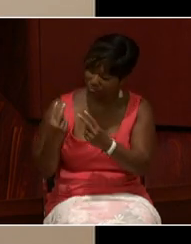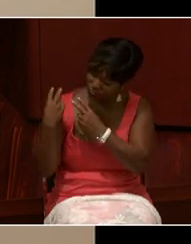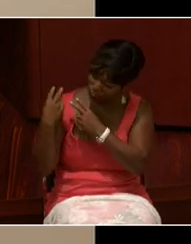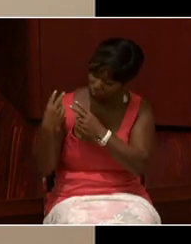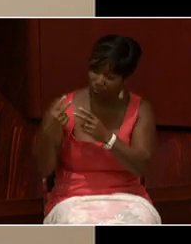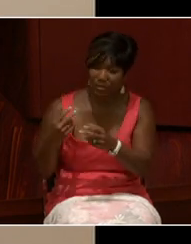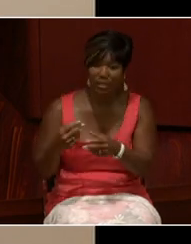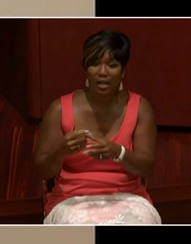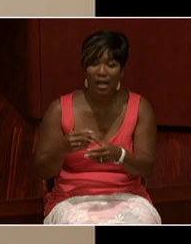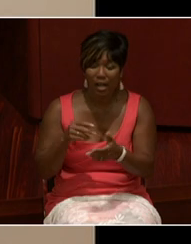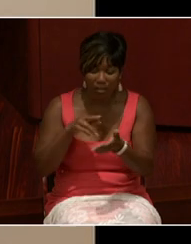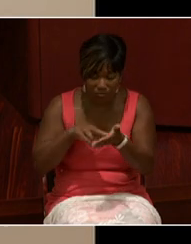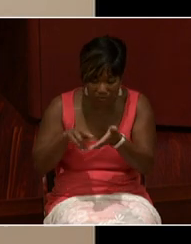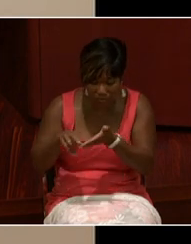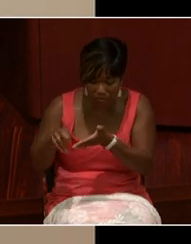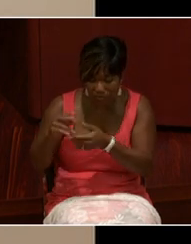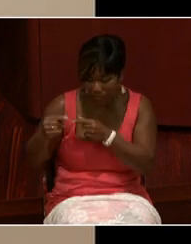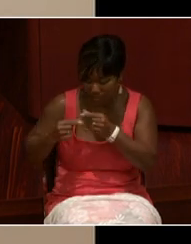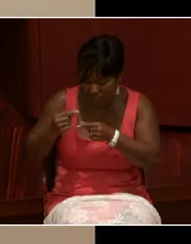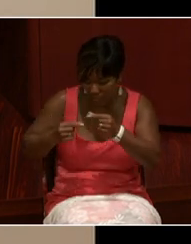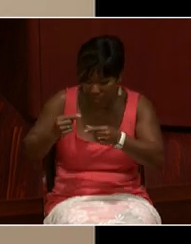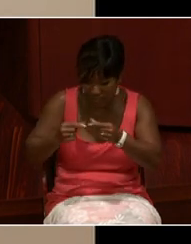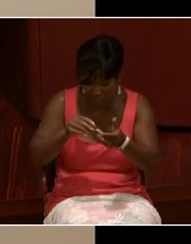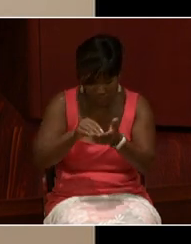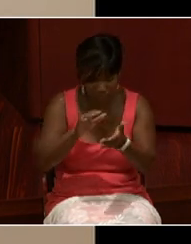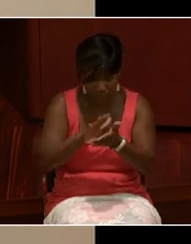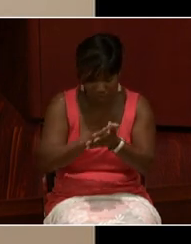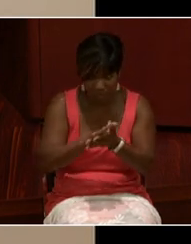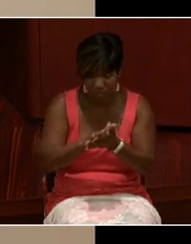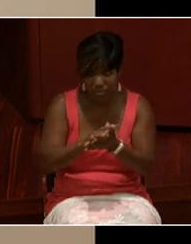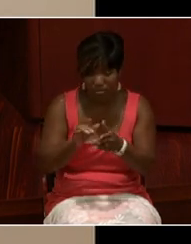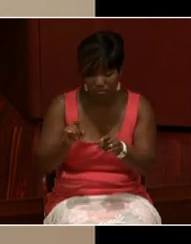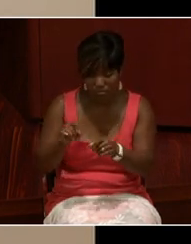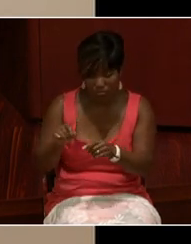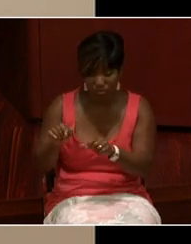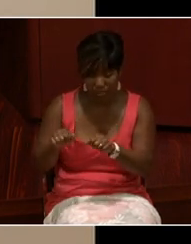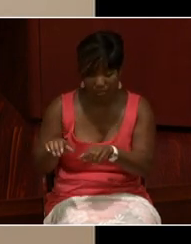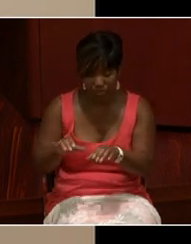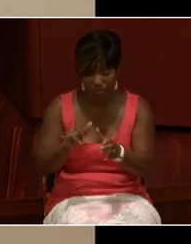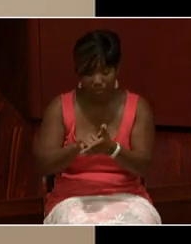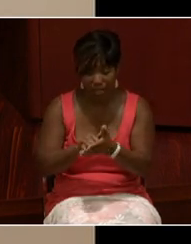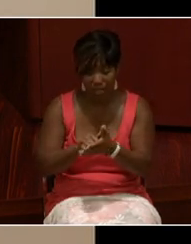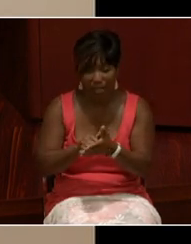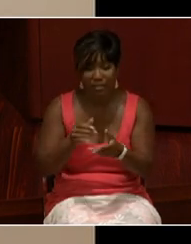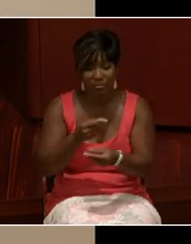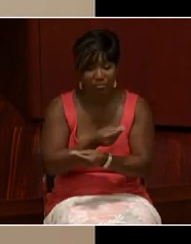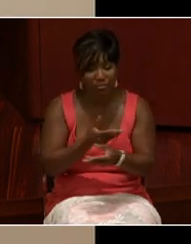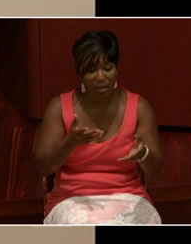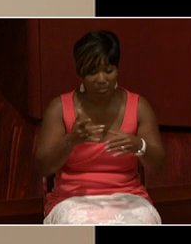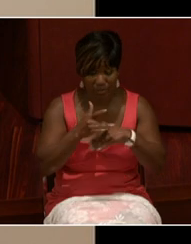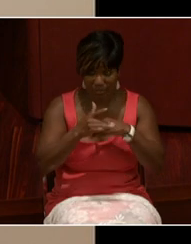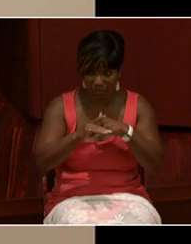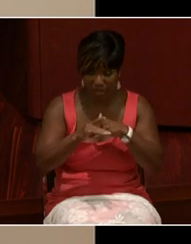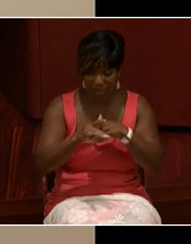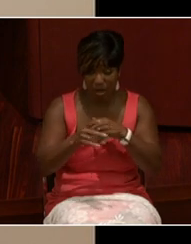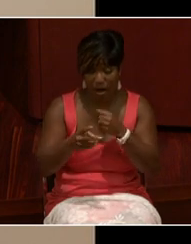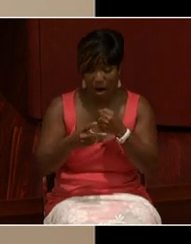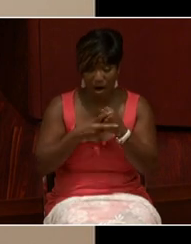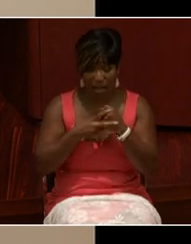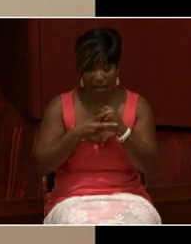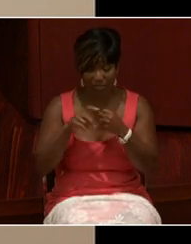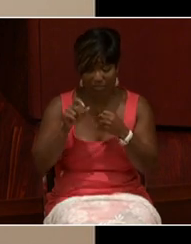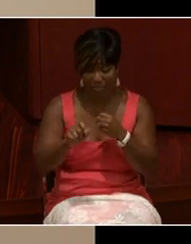genealogy, and these records are certainly no exception. Just want to point out that the handout will be available on